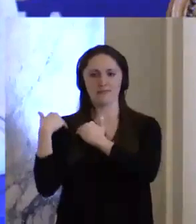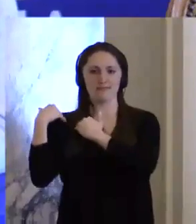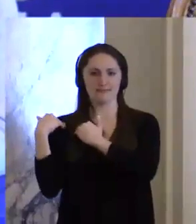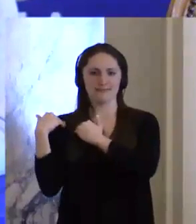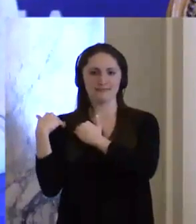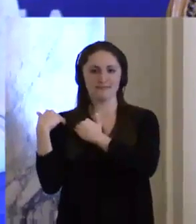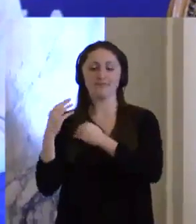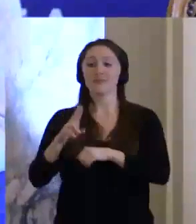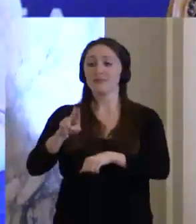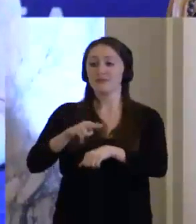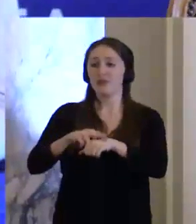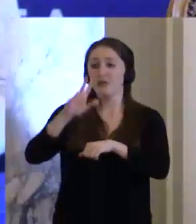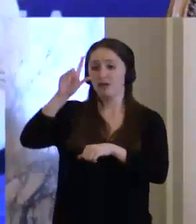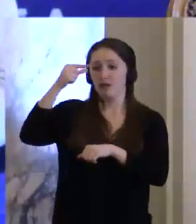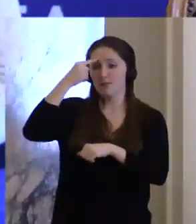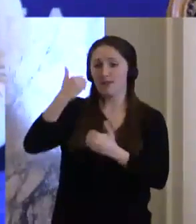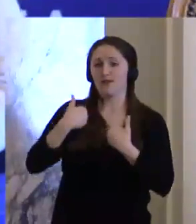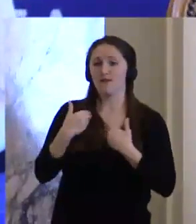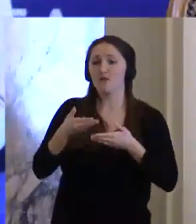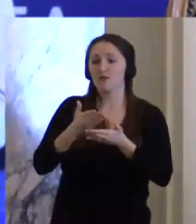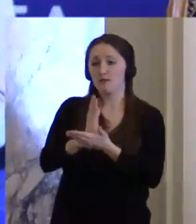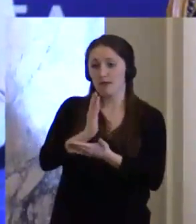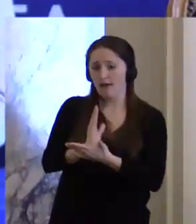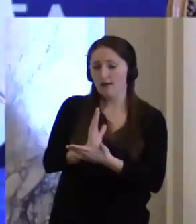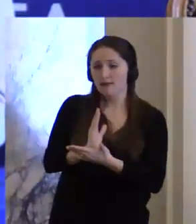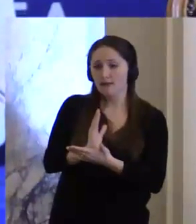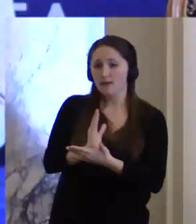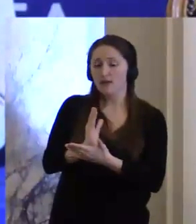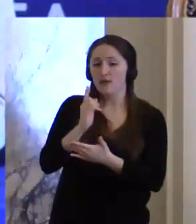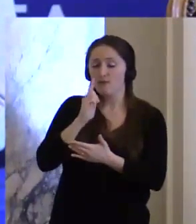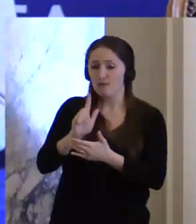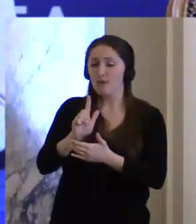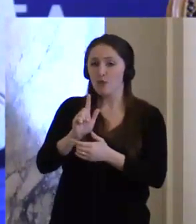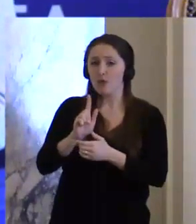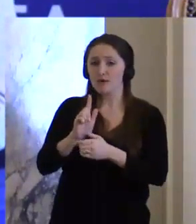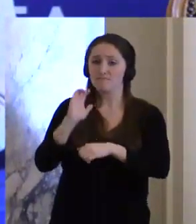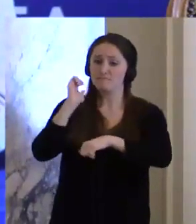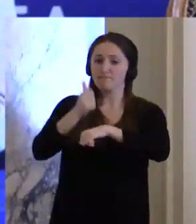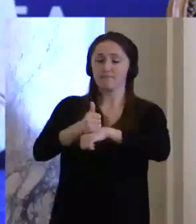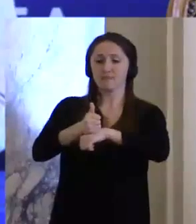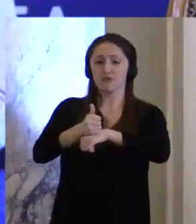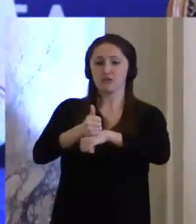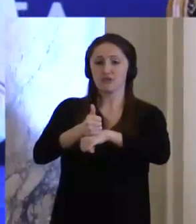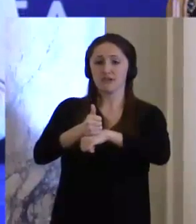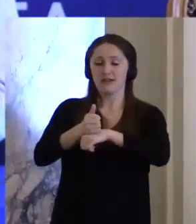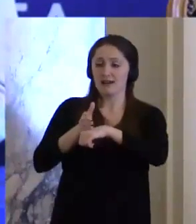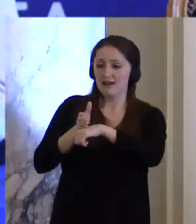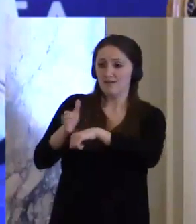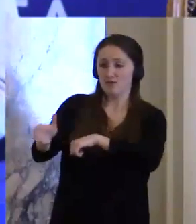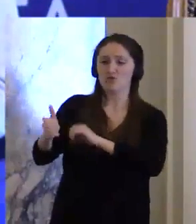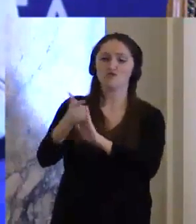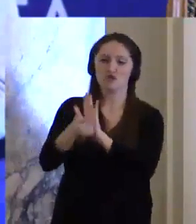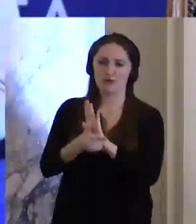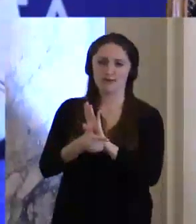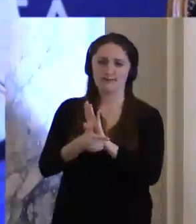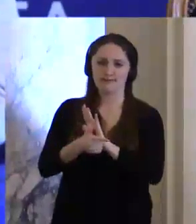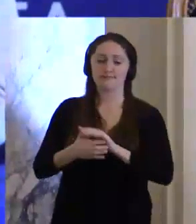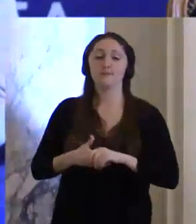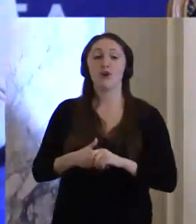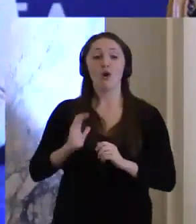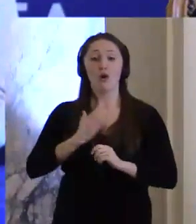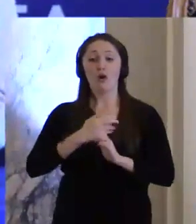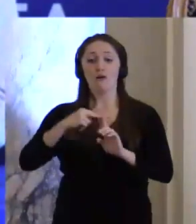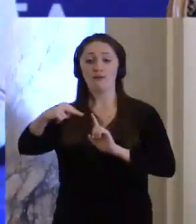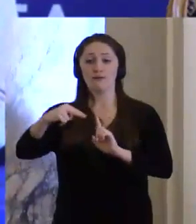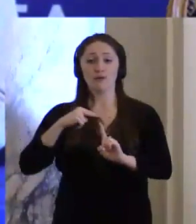governments have the right to enforce, to establish and enforce their own laws. Our view as